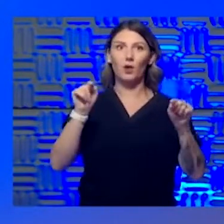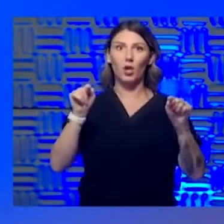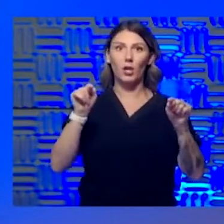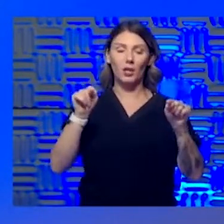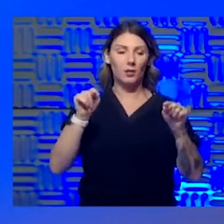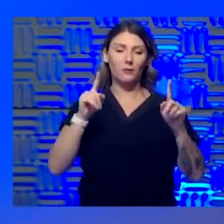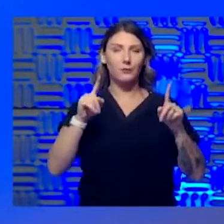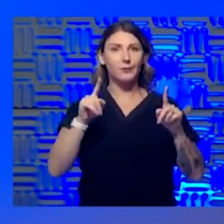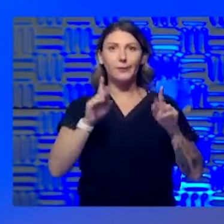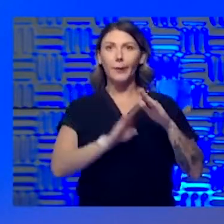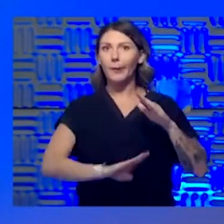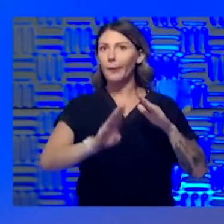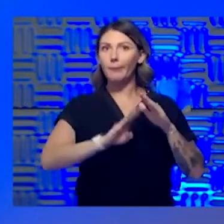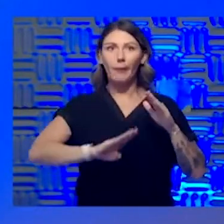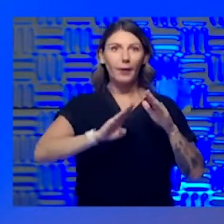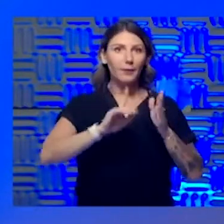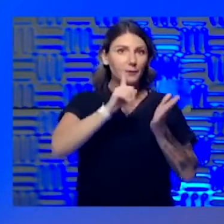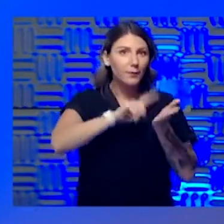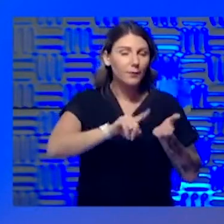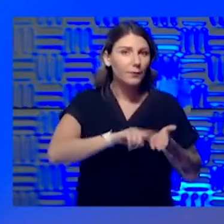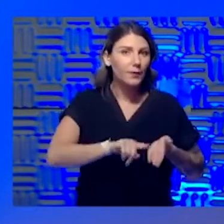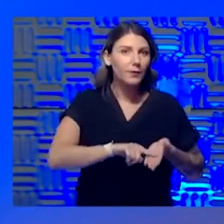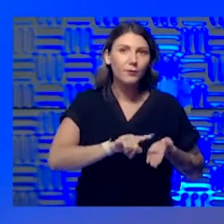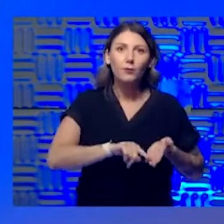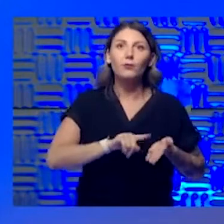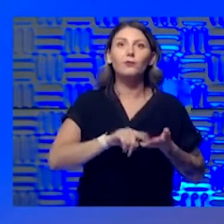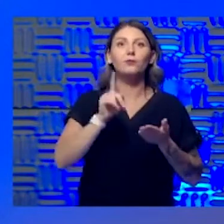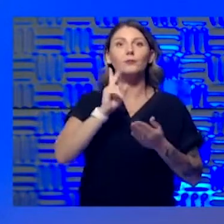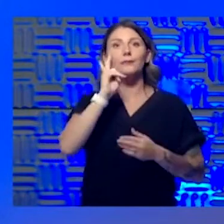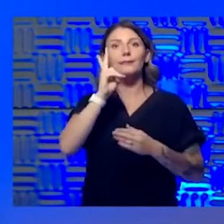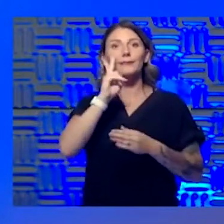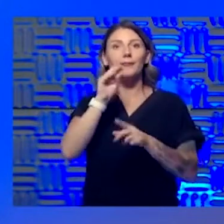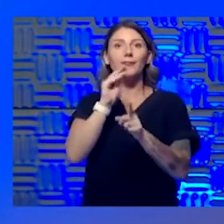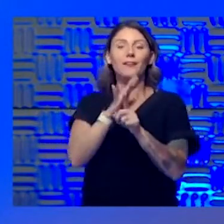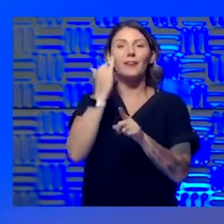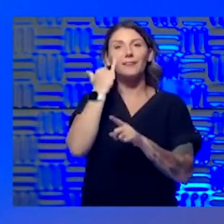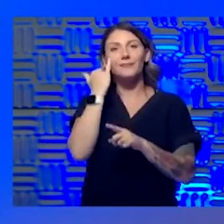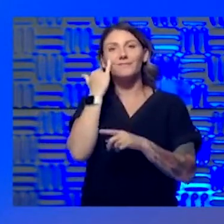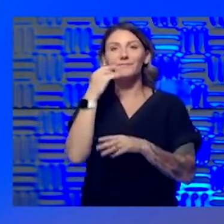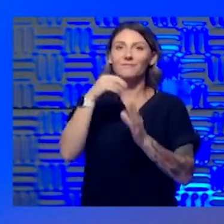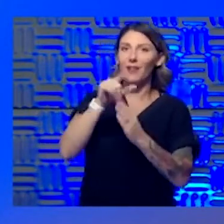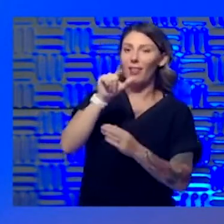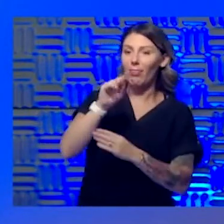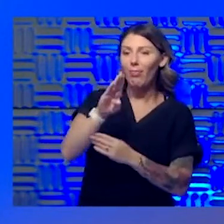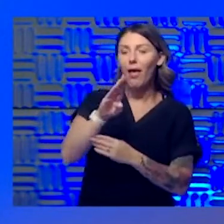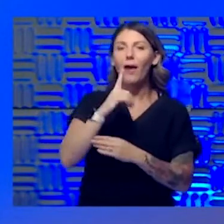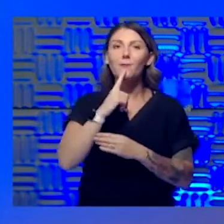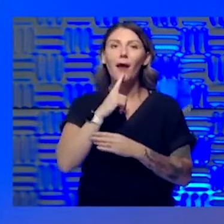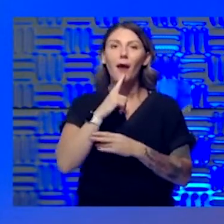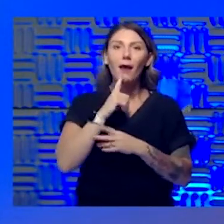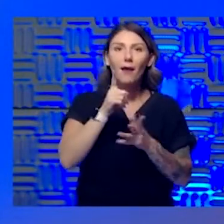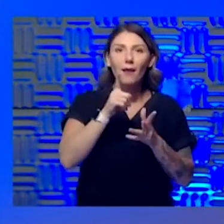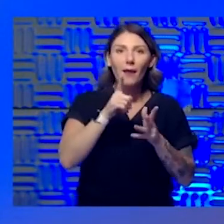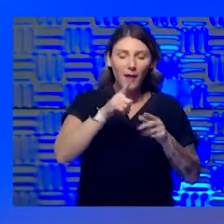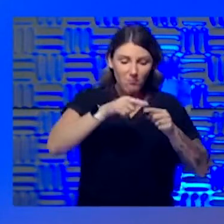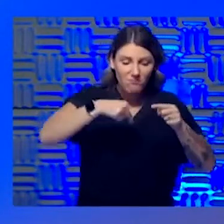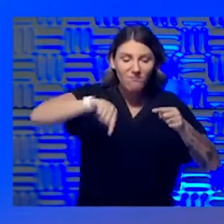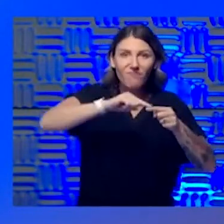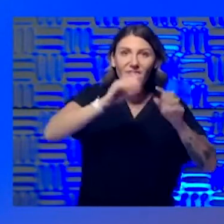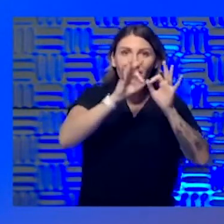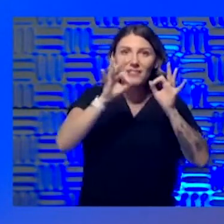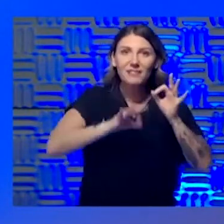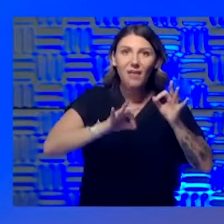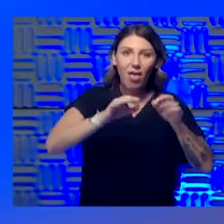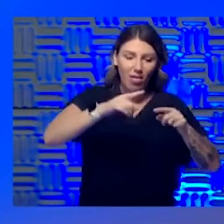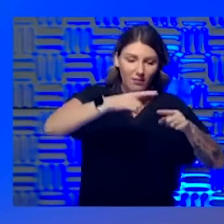basic benchtop research. So you see an effect if you're just in the lab and it say, hey, I'm growing these cells in culture, I'm going to add